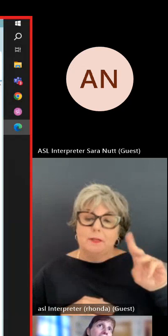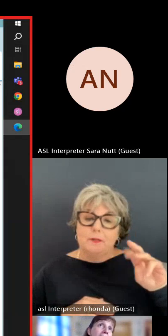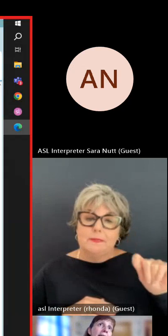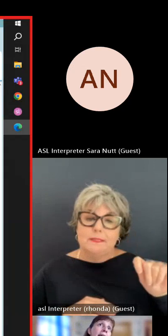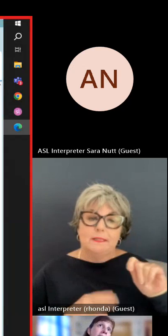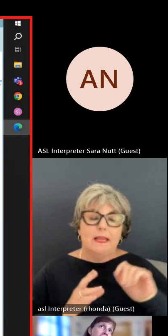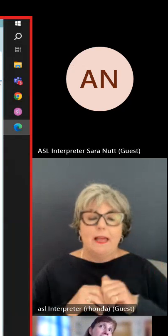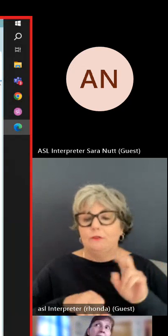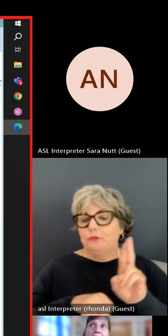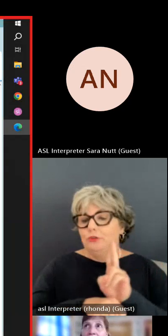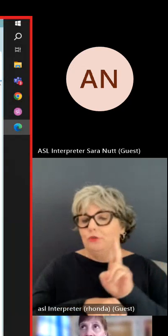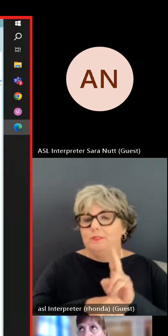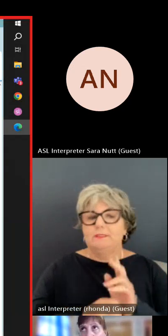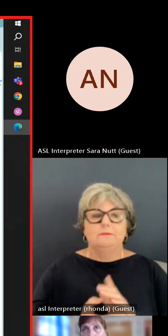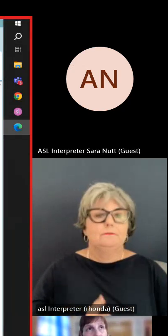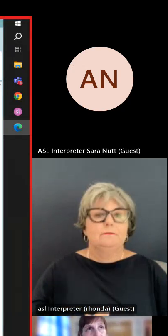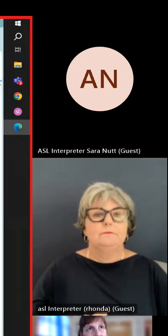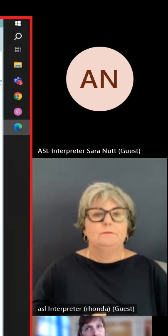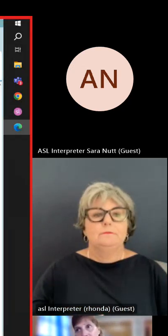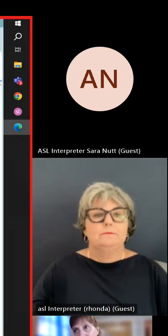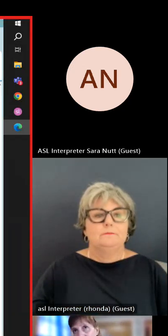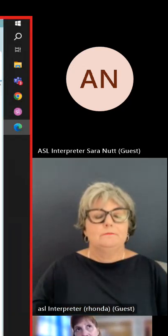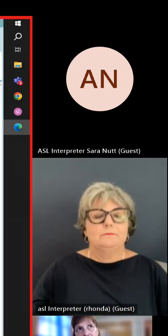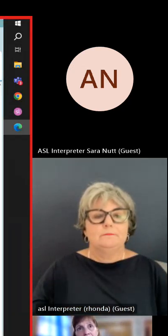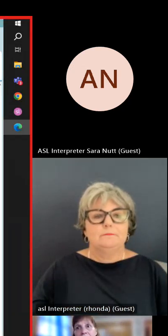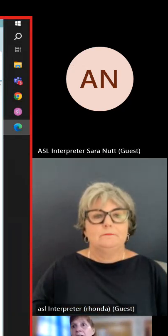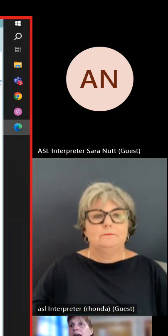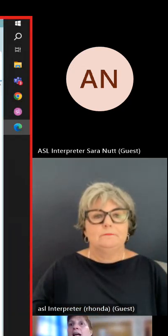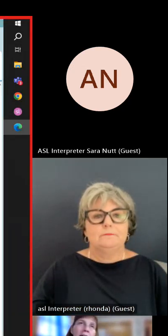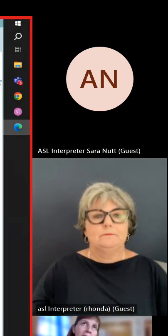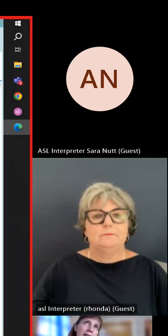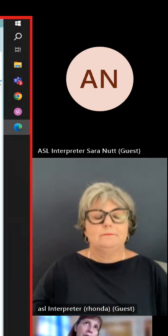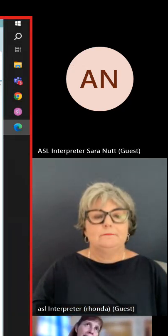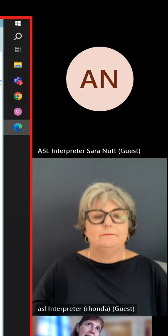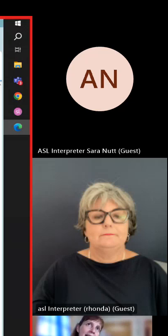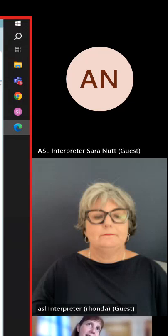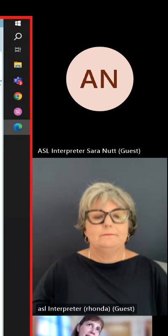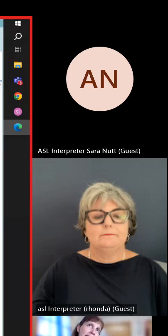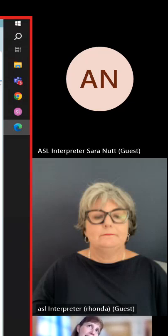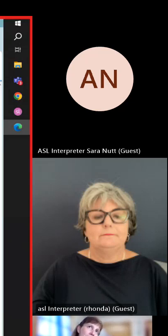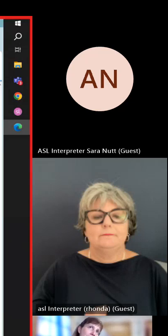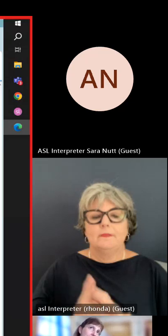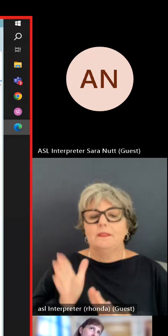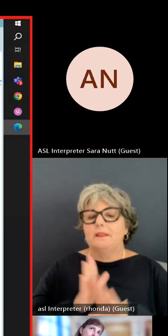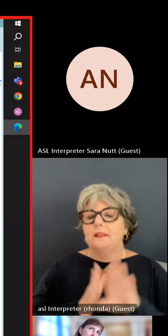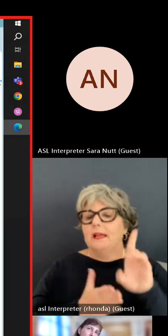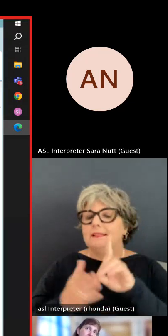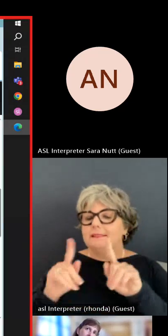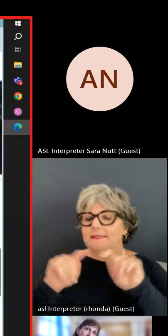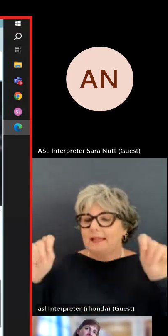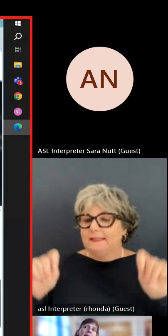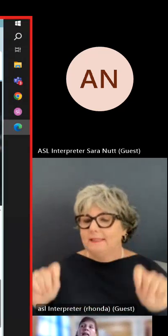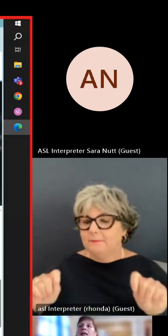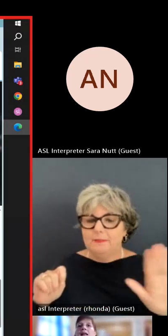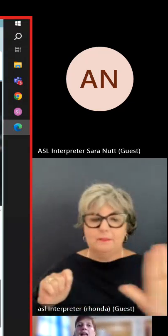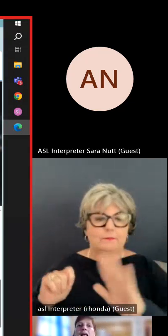to apply it. And that you apply it by creating a design template for your